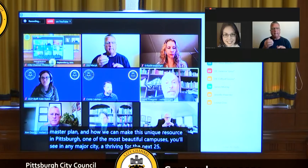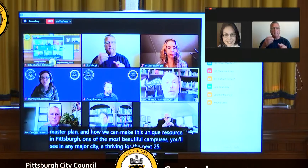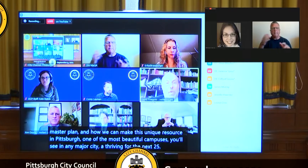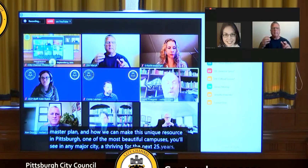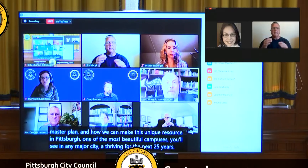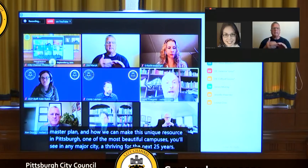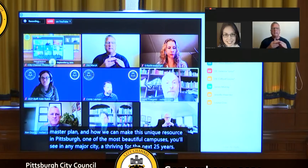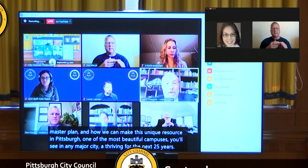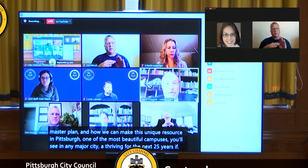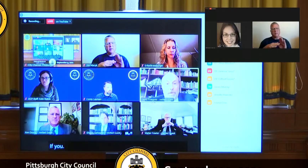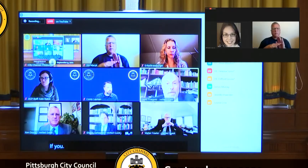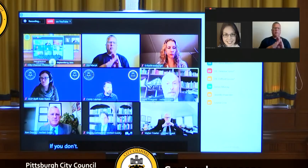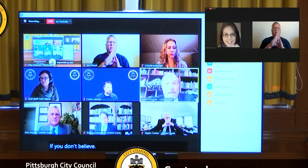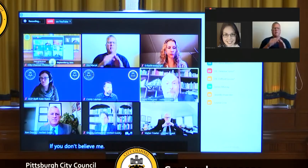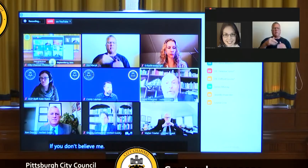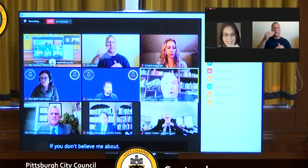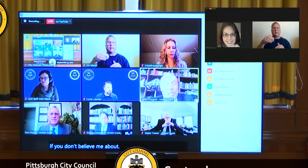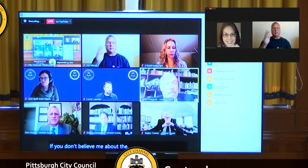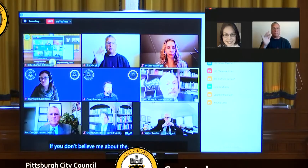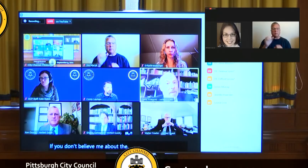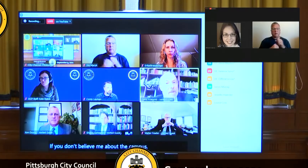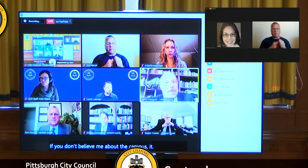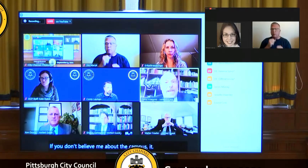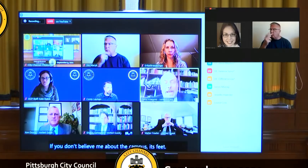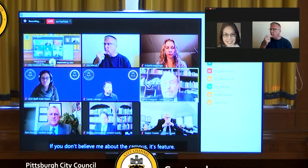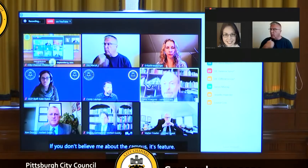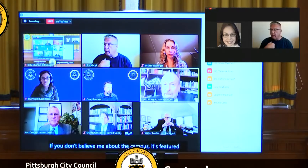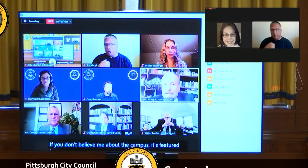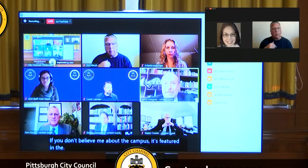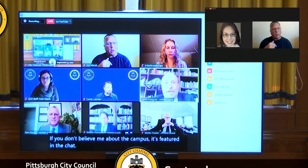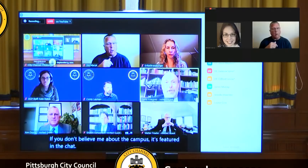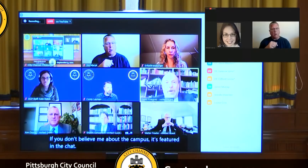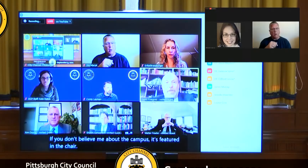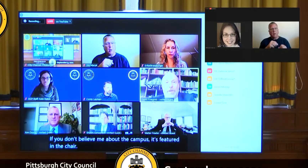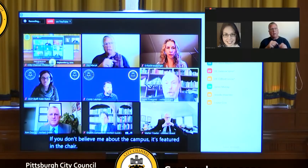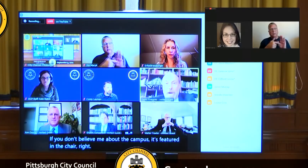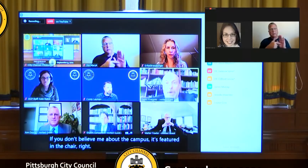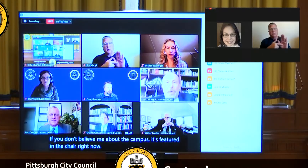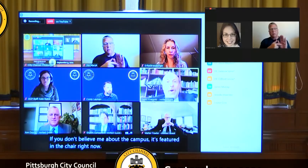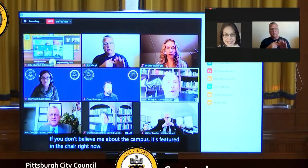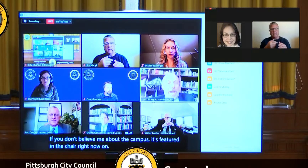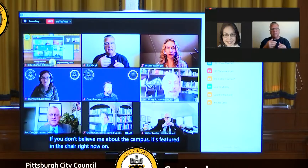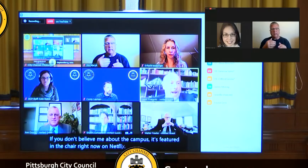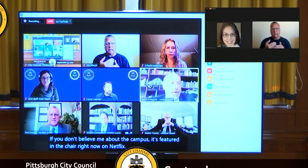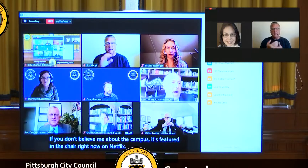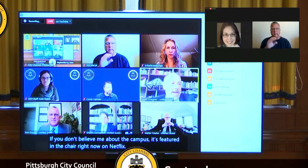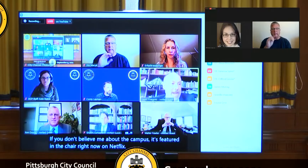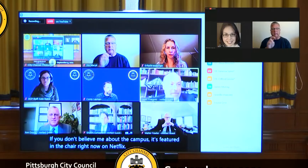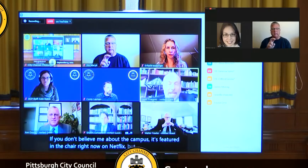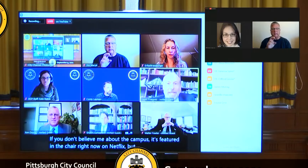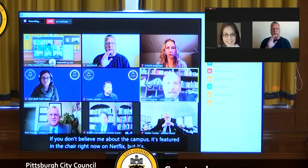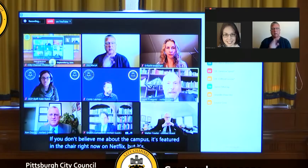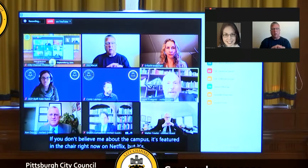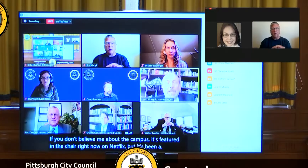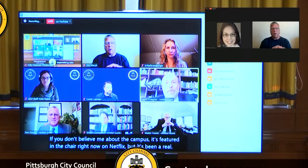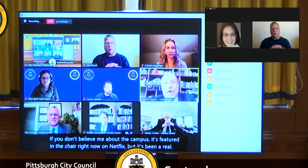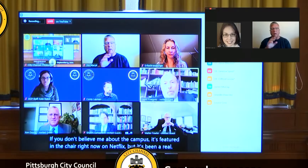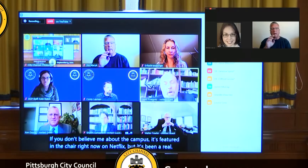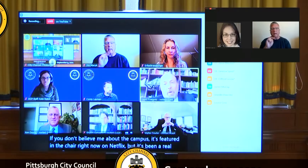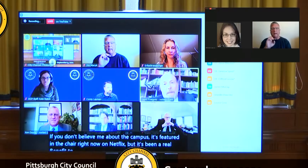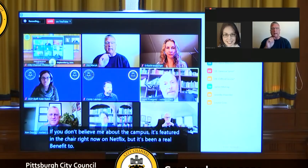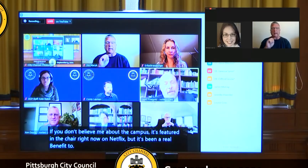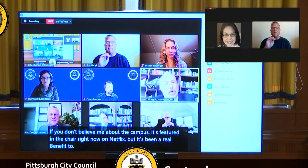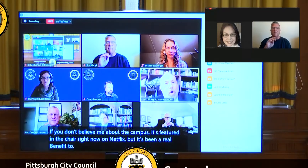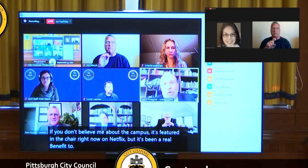years. If you don't believe me about the campus, it's featured in The Chair right now on Netflix, but it's been a real benefit to our